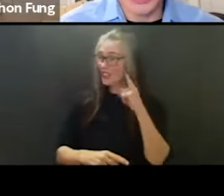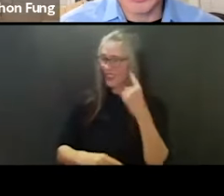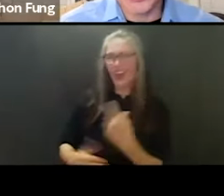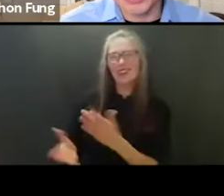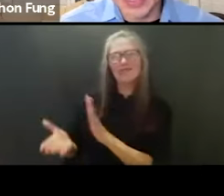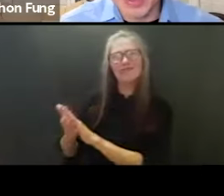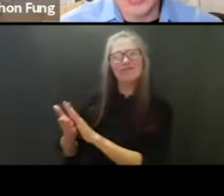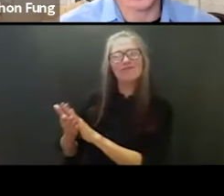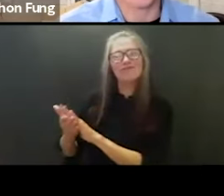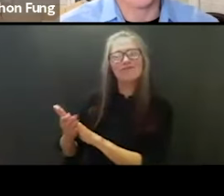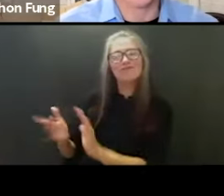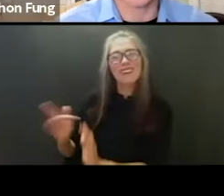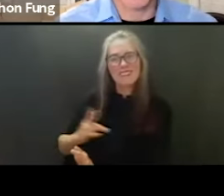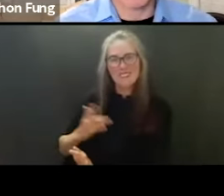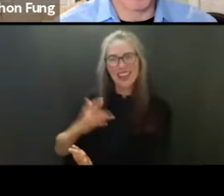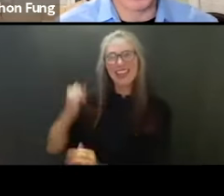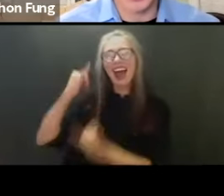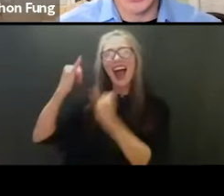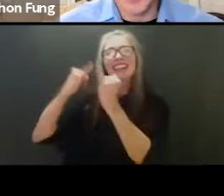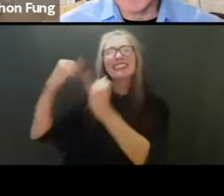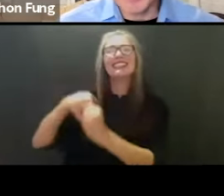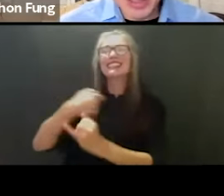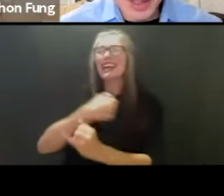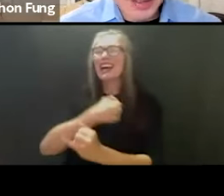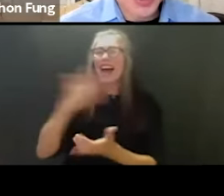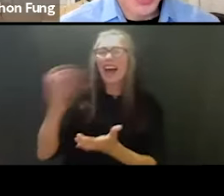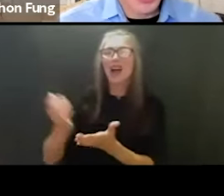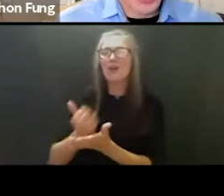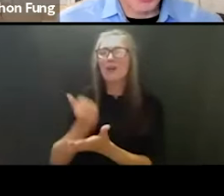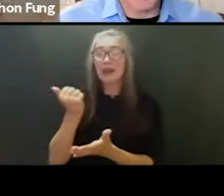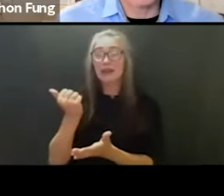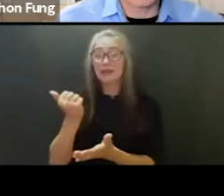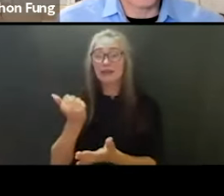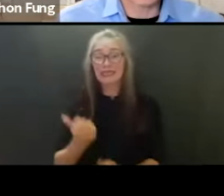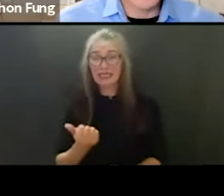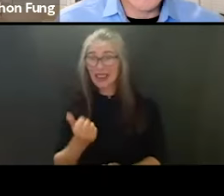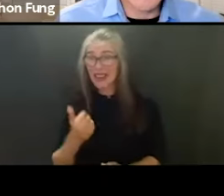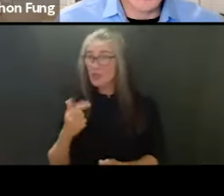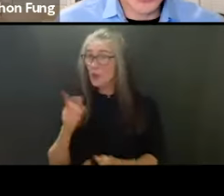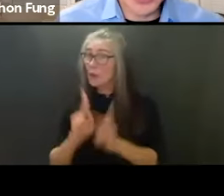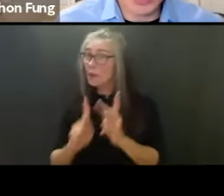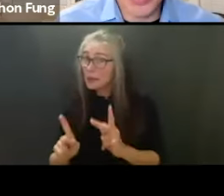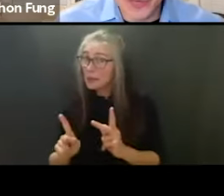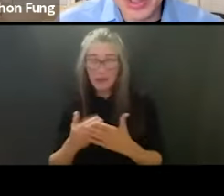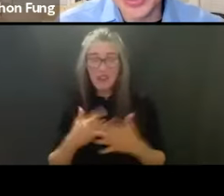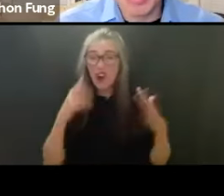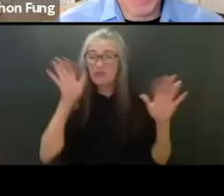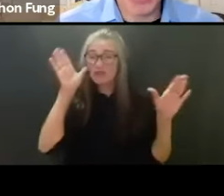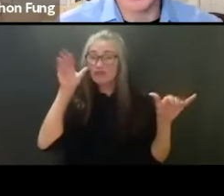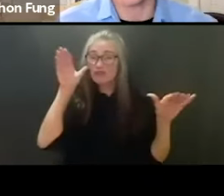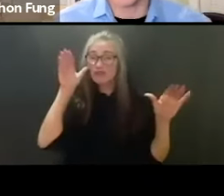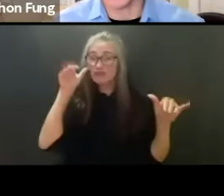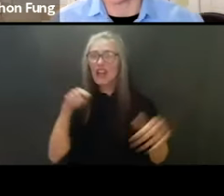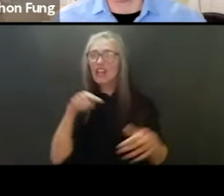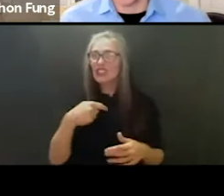Tony Blair and new labor as her greatest achievement, reportedly, because she won the war of ideas. She said, we forced our